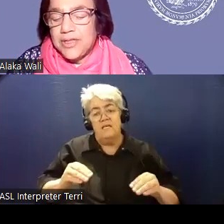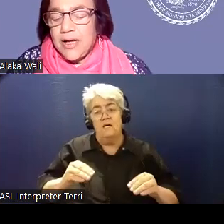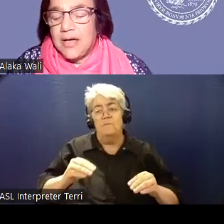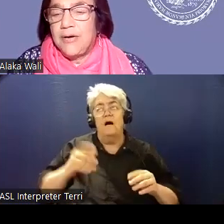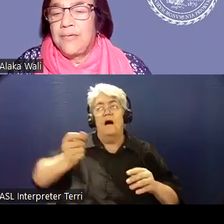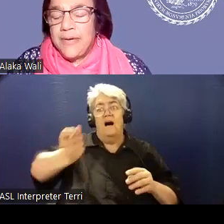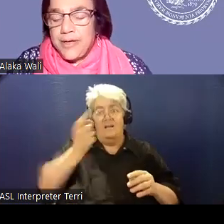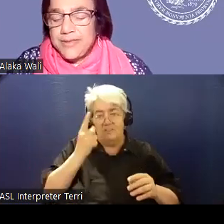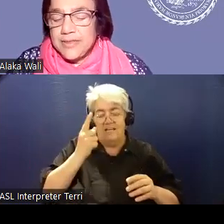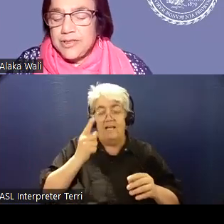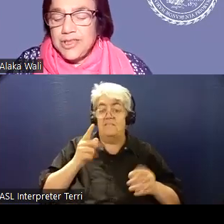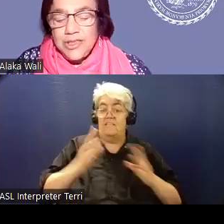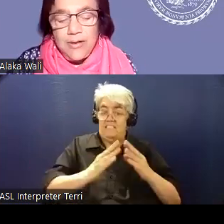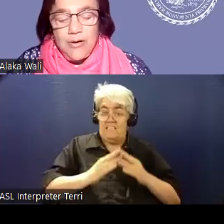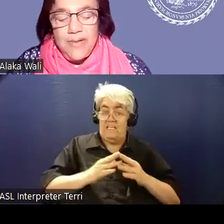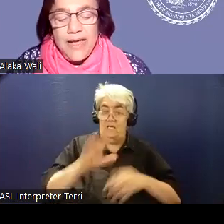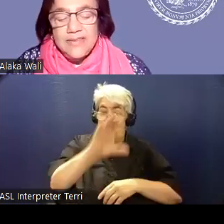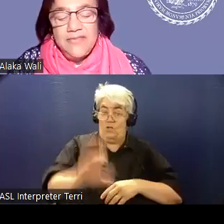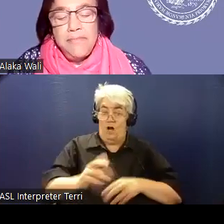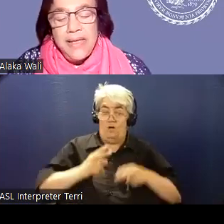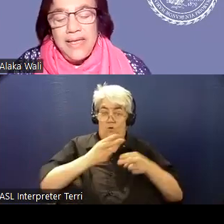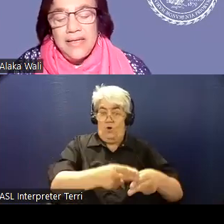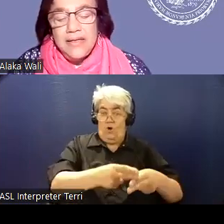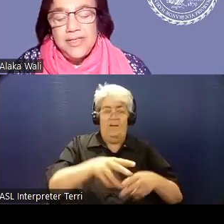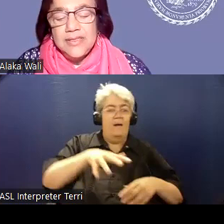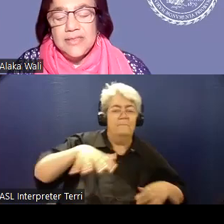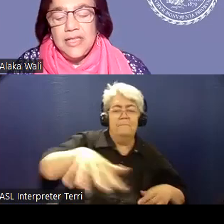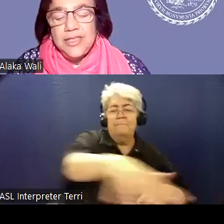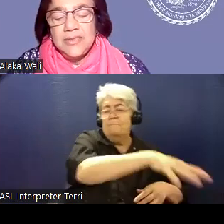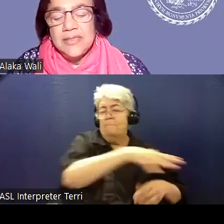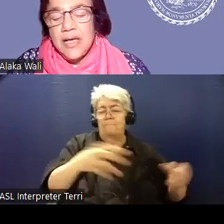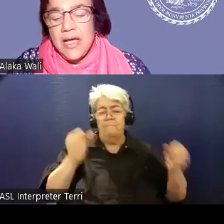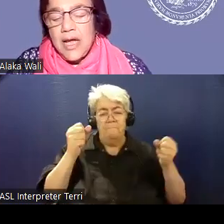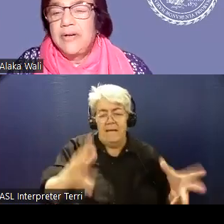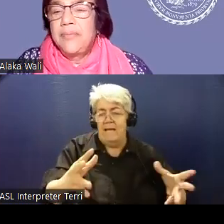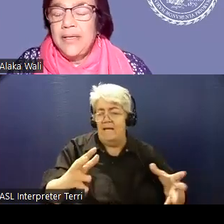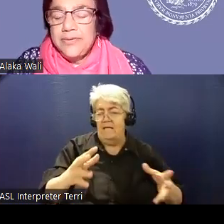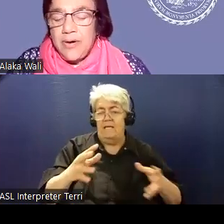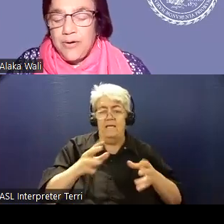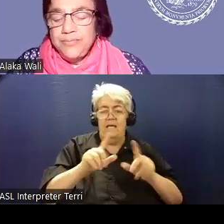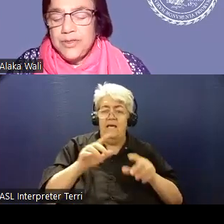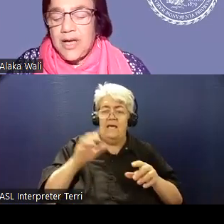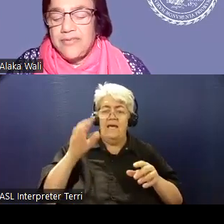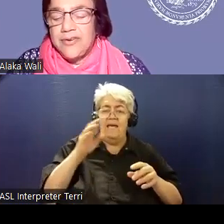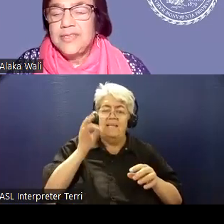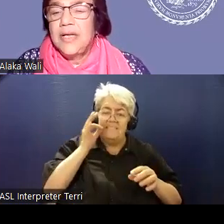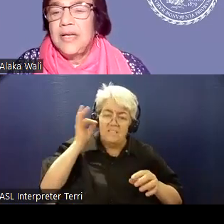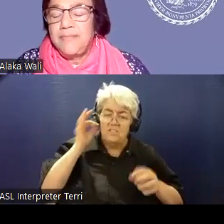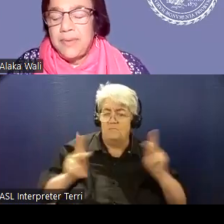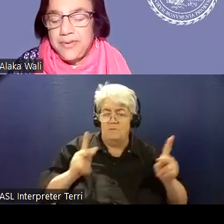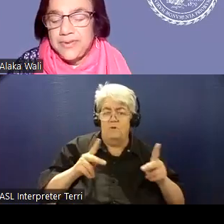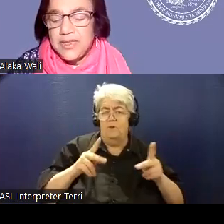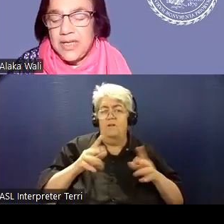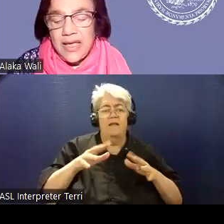call Chicago was the traditional homelands of many indigenous nations and remains home to diverse